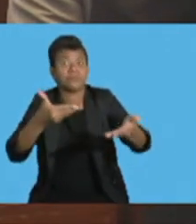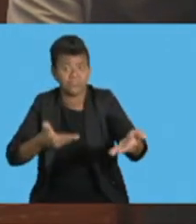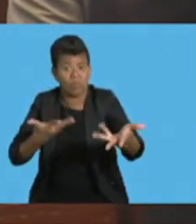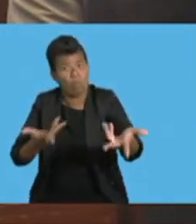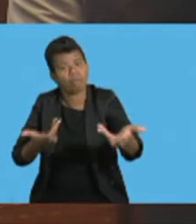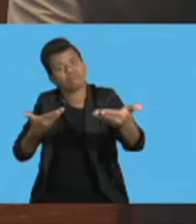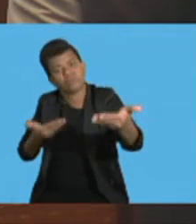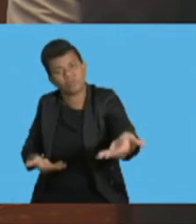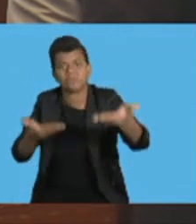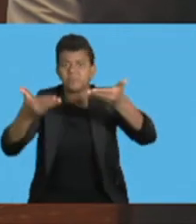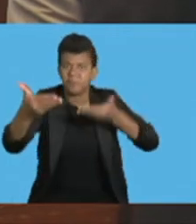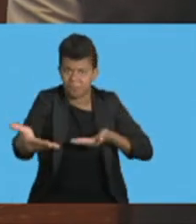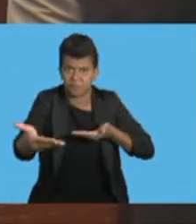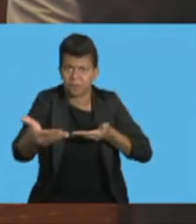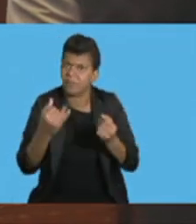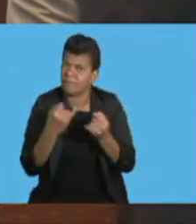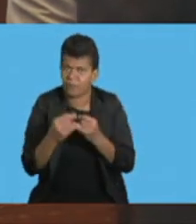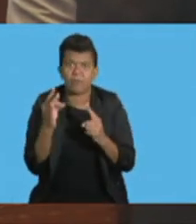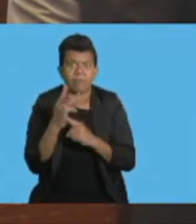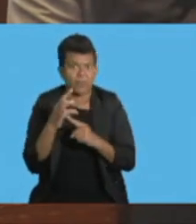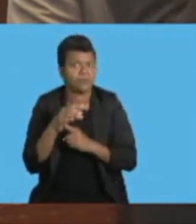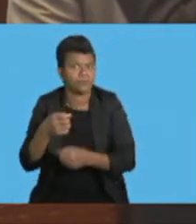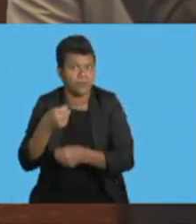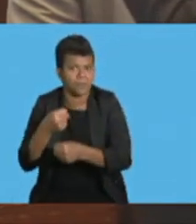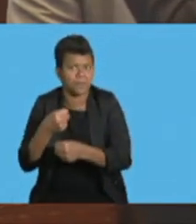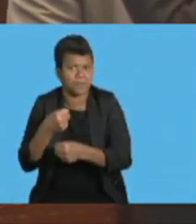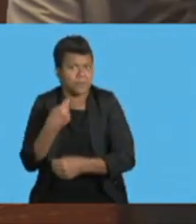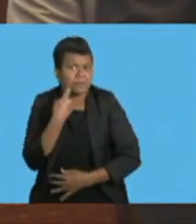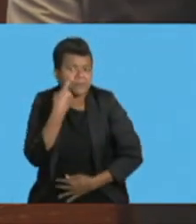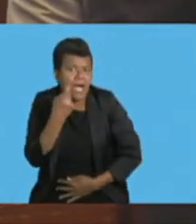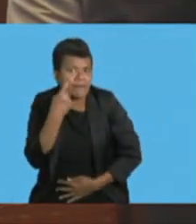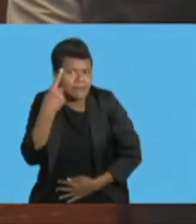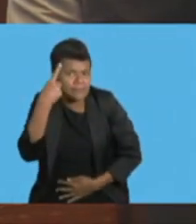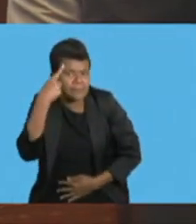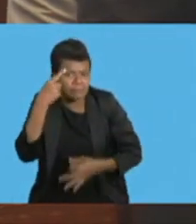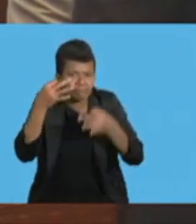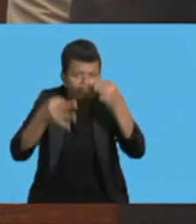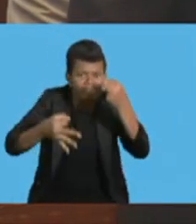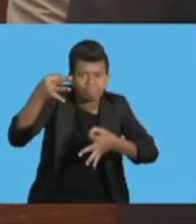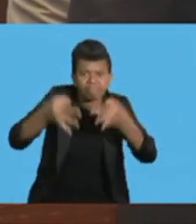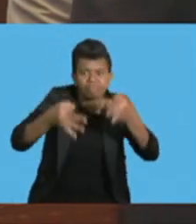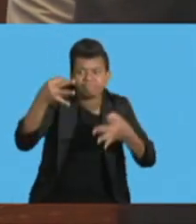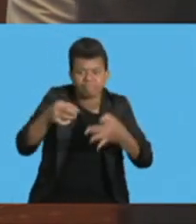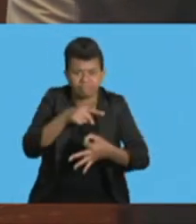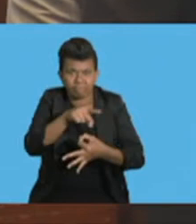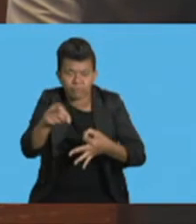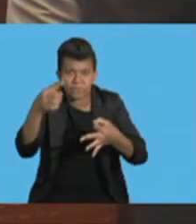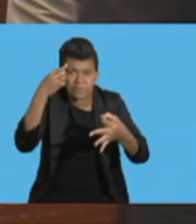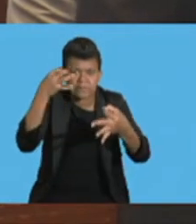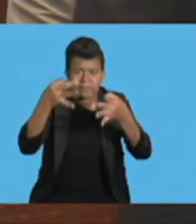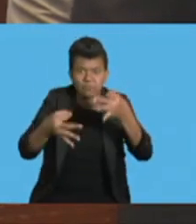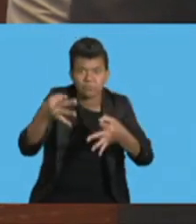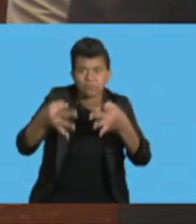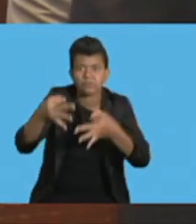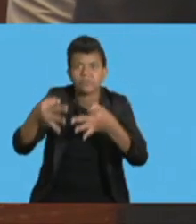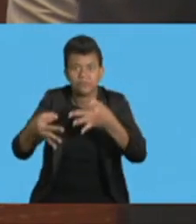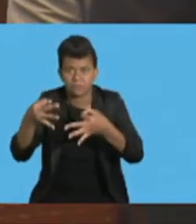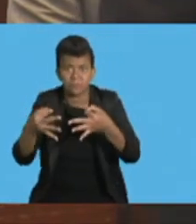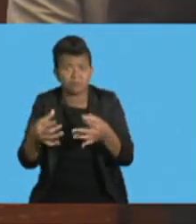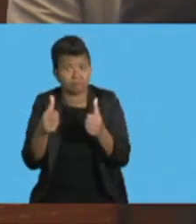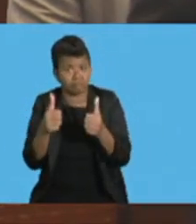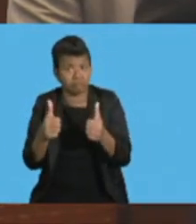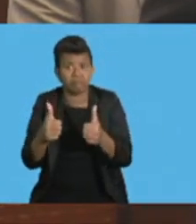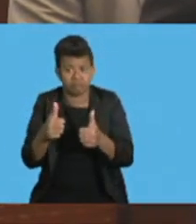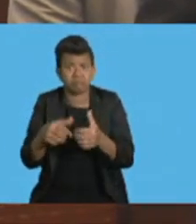deal. After careful consideration, it was decided that the development would bring multiple benefits, including opportunity for